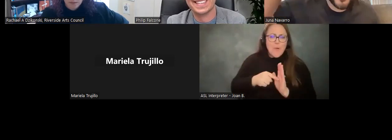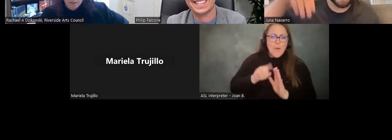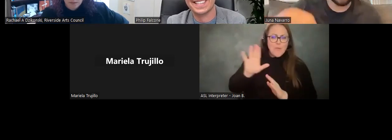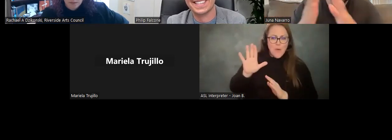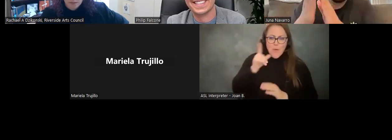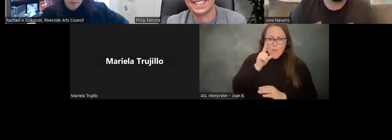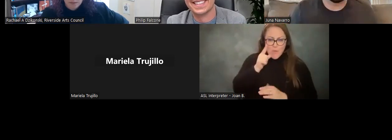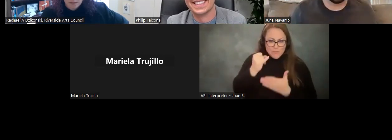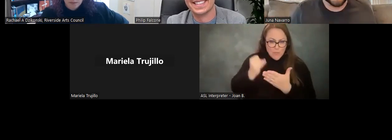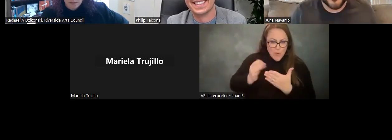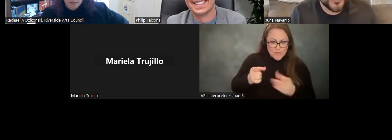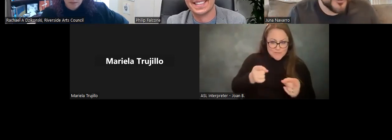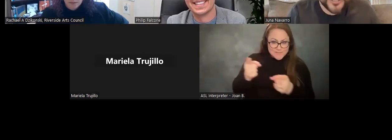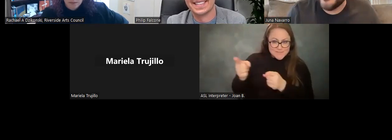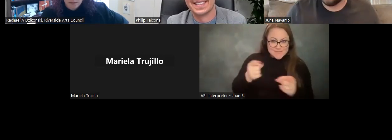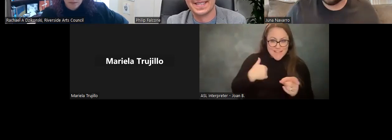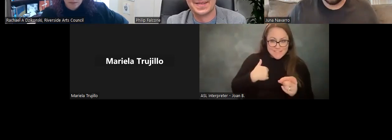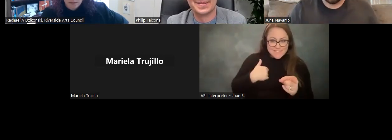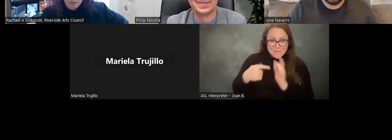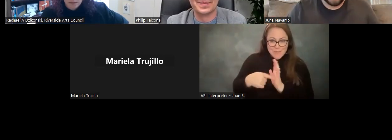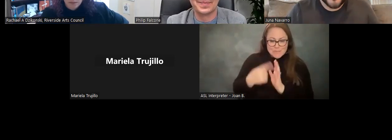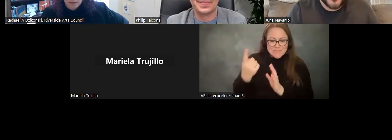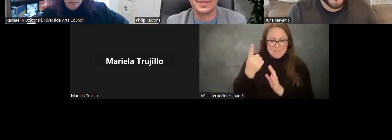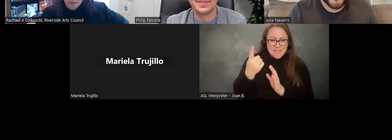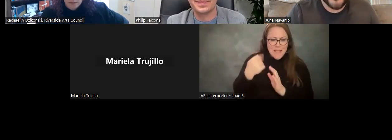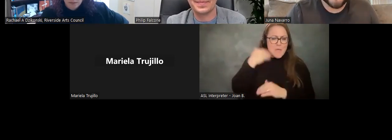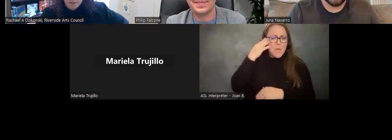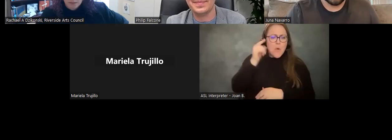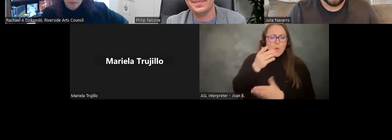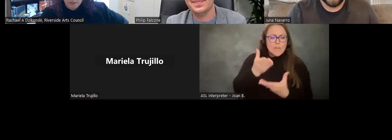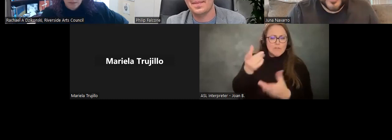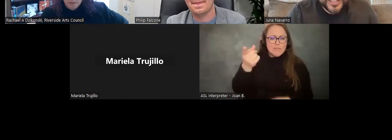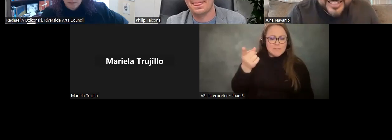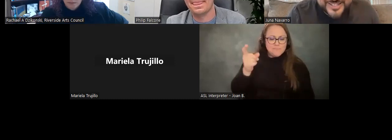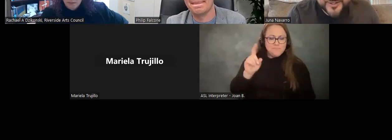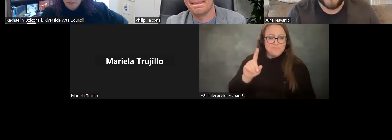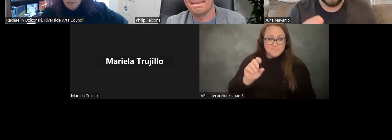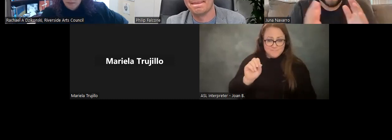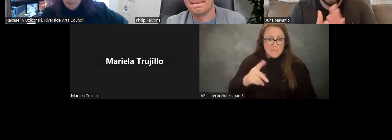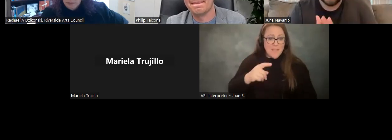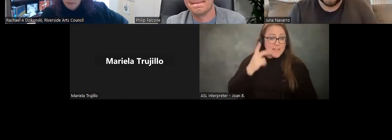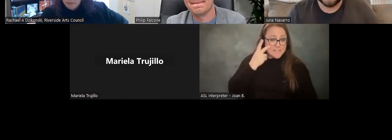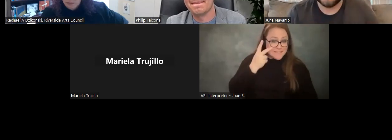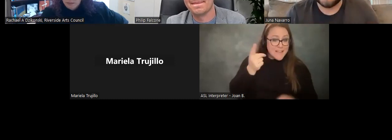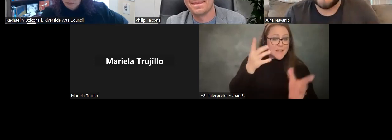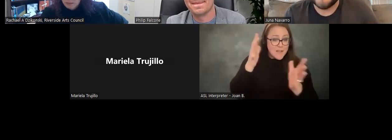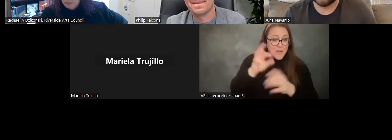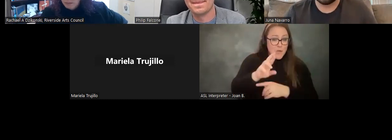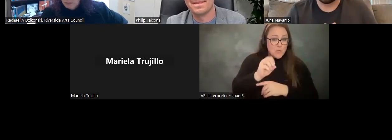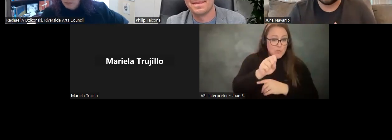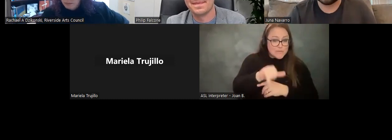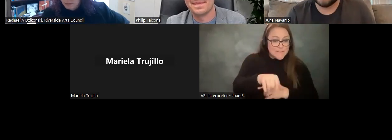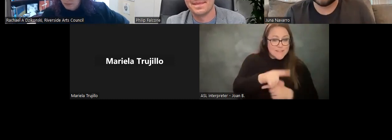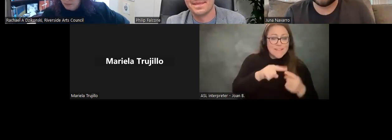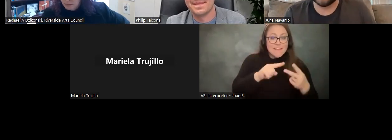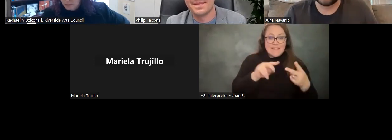or a hand raise, or clapping hands, whichever one you want. Just so I know how many artists are in here. Okay, I see a round of applause from Rosie Cortez. She's here. I